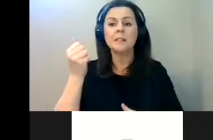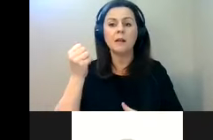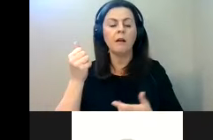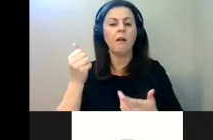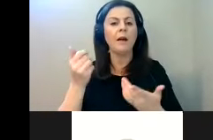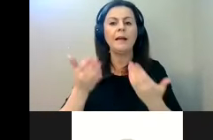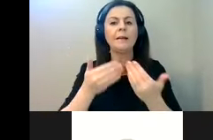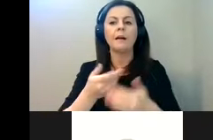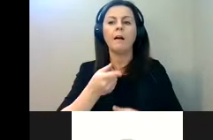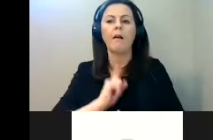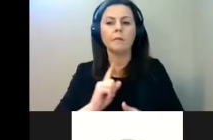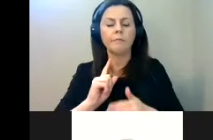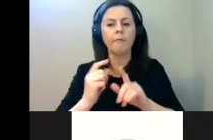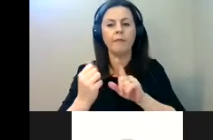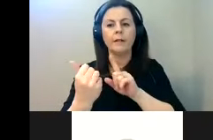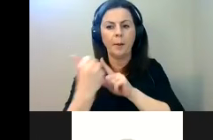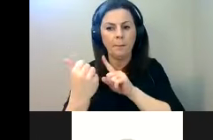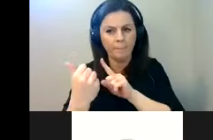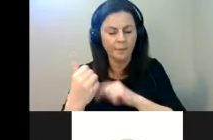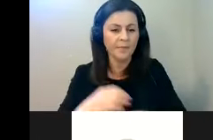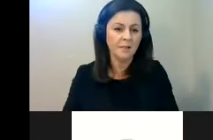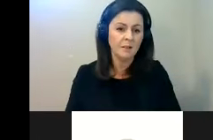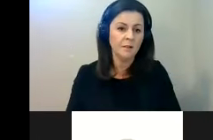scams. Fraudsters are,